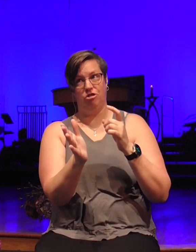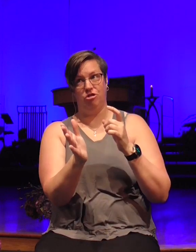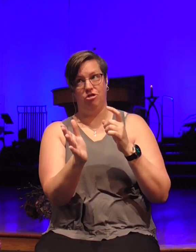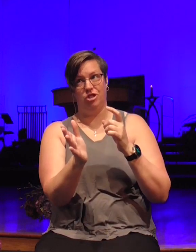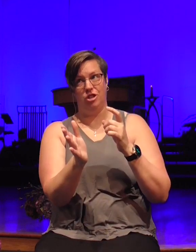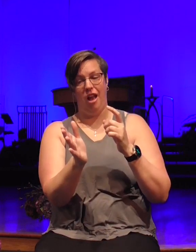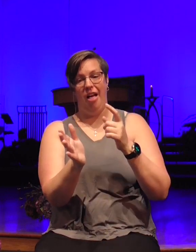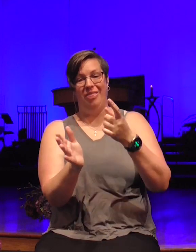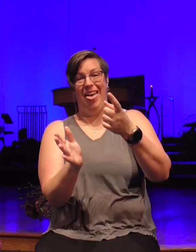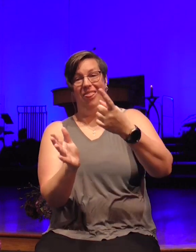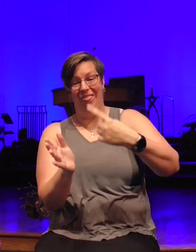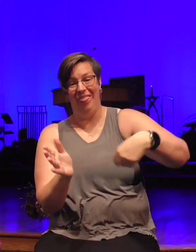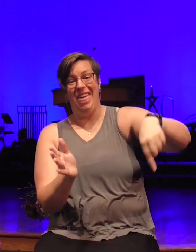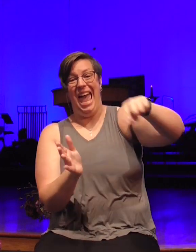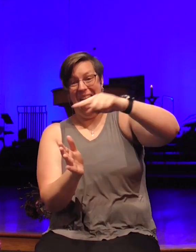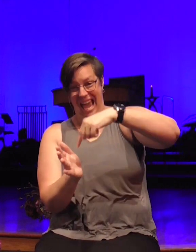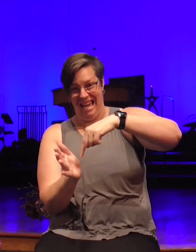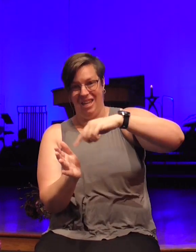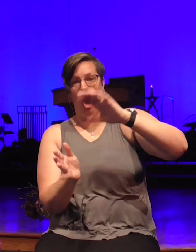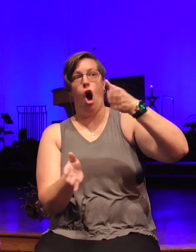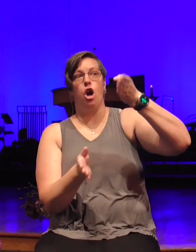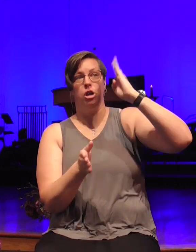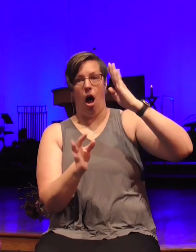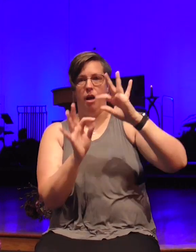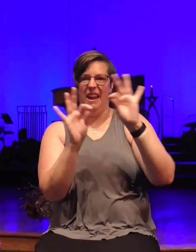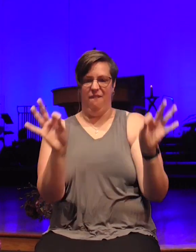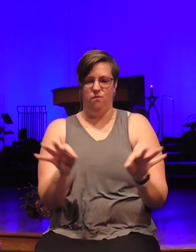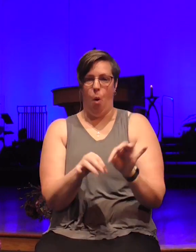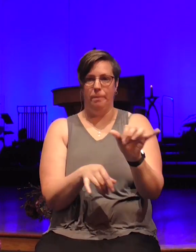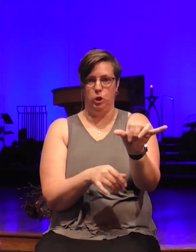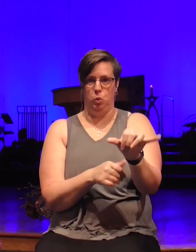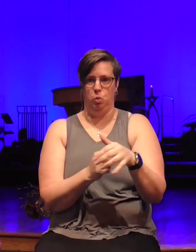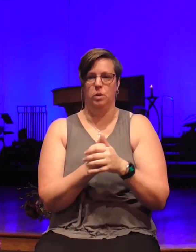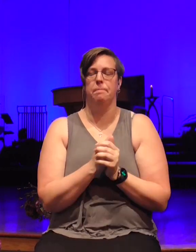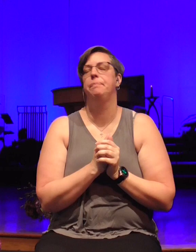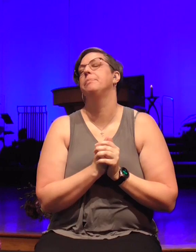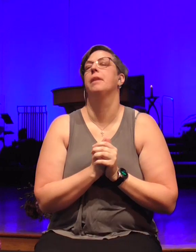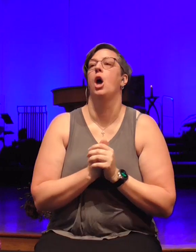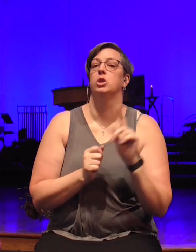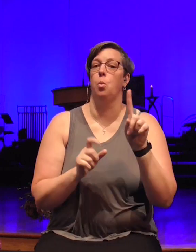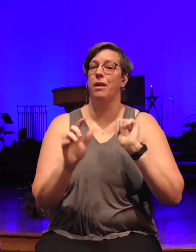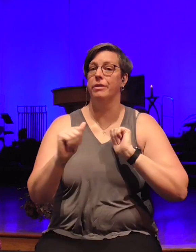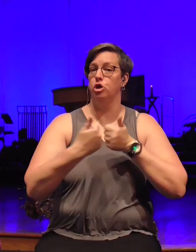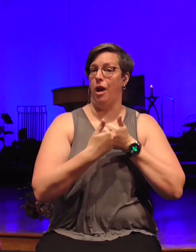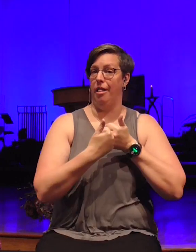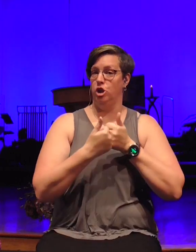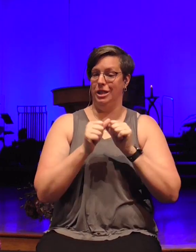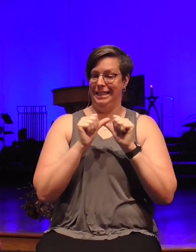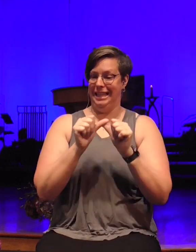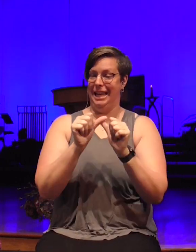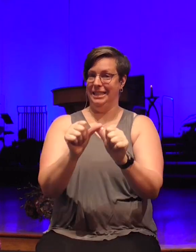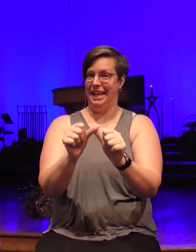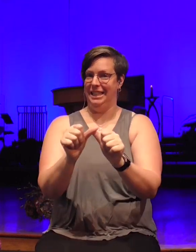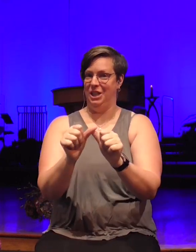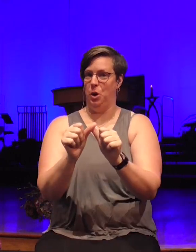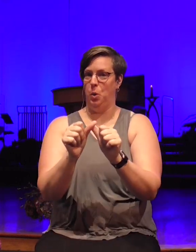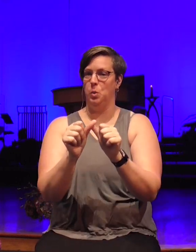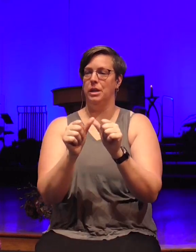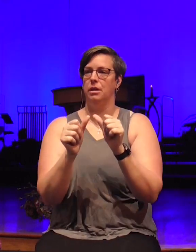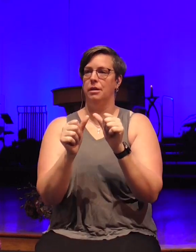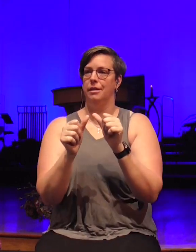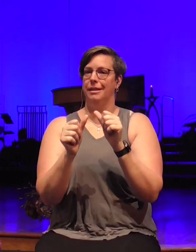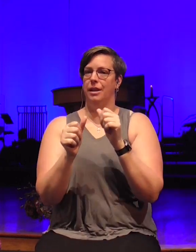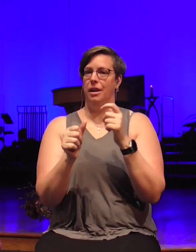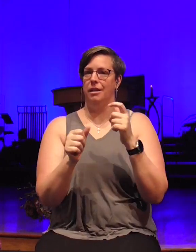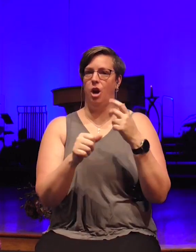are God-informed too. One of the greatest challenges for us is the continued, persistent, Ernest Holmes